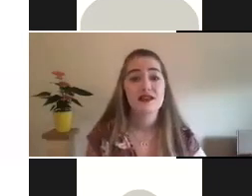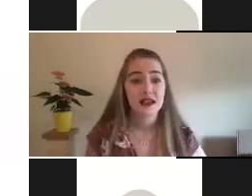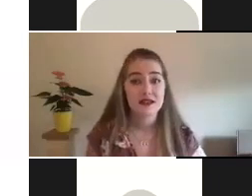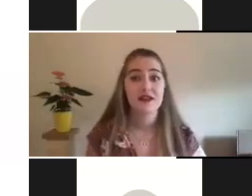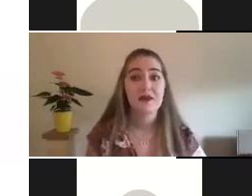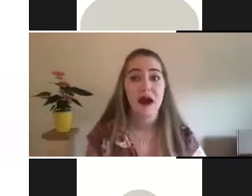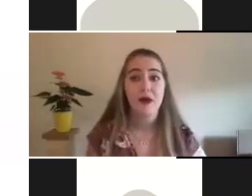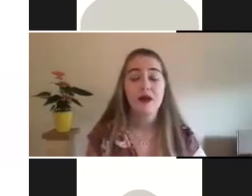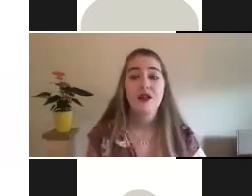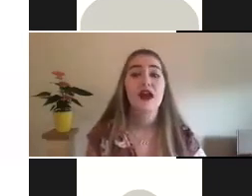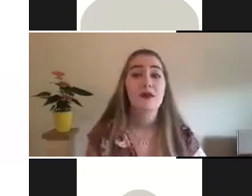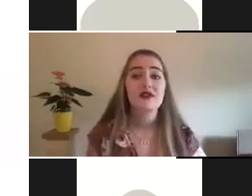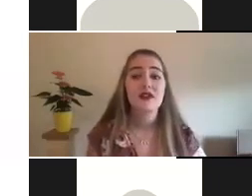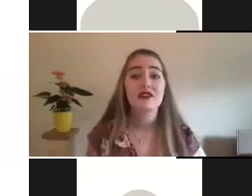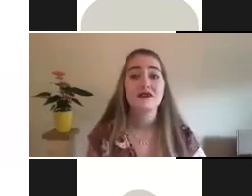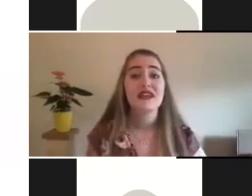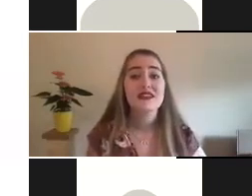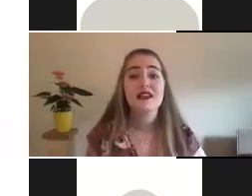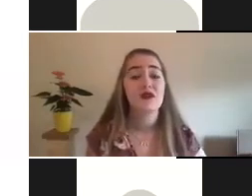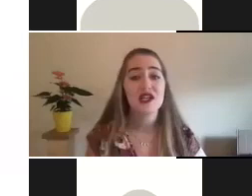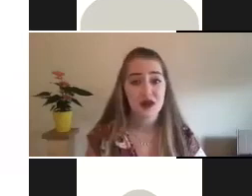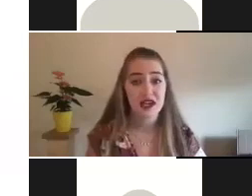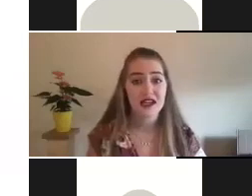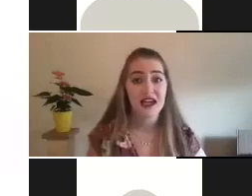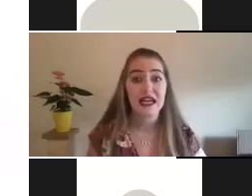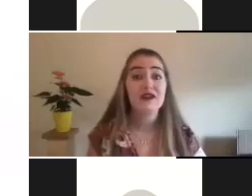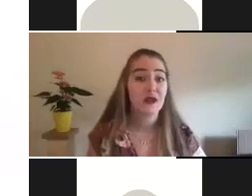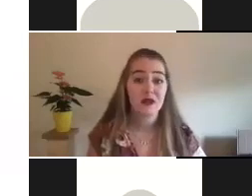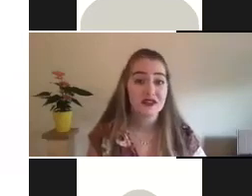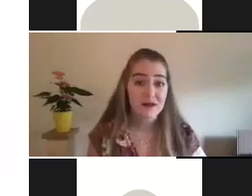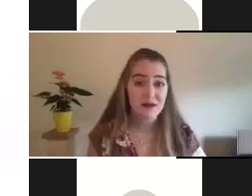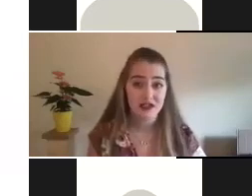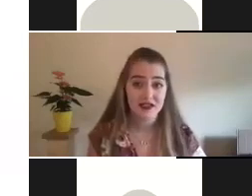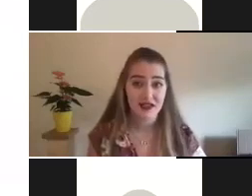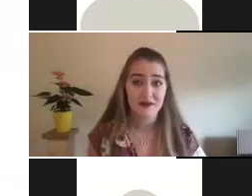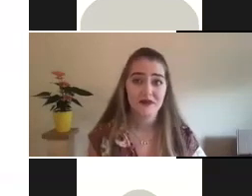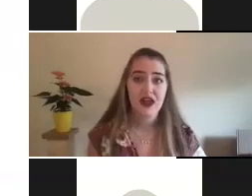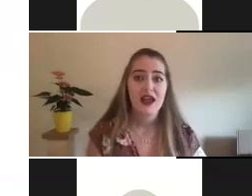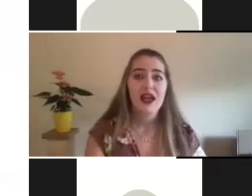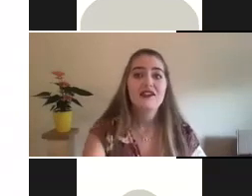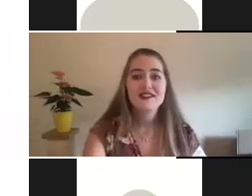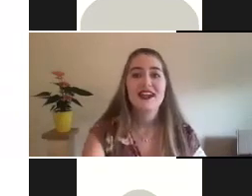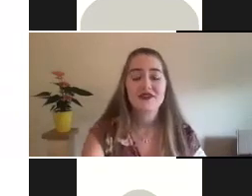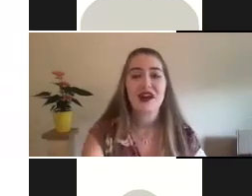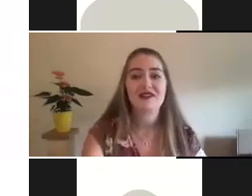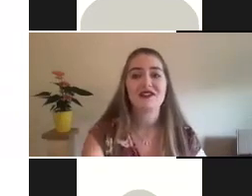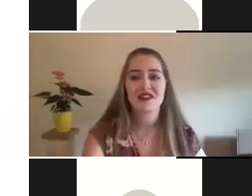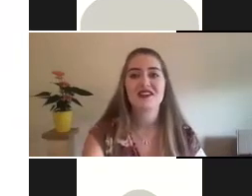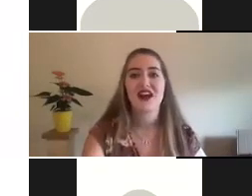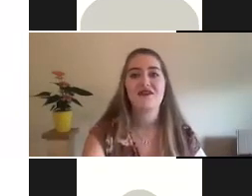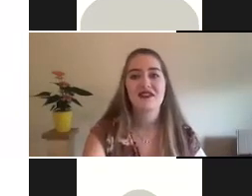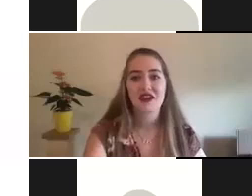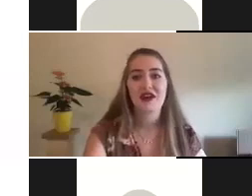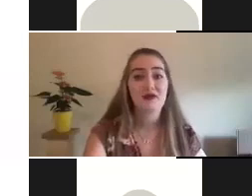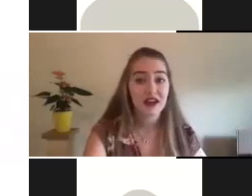participants like Senator Powell the opportunity to easily retweet any notable statement she said. It just takes a while to